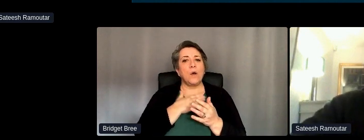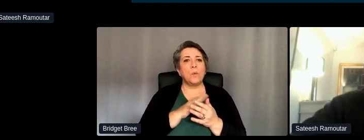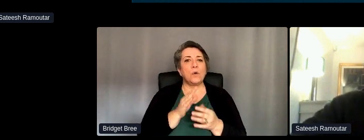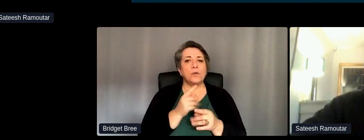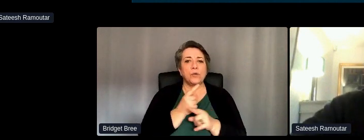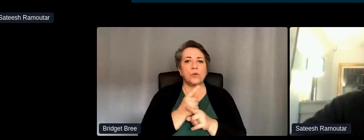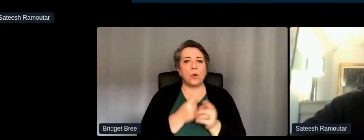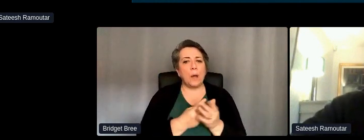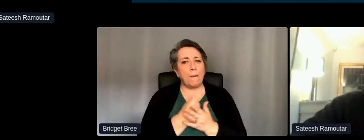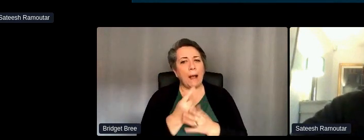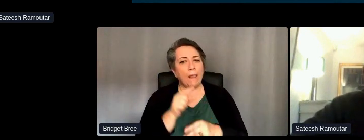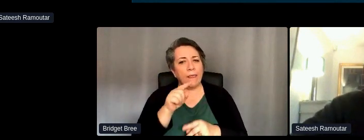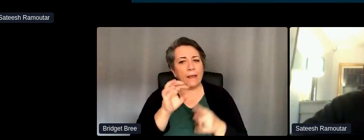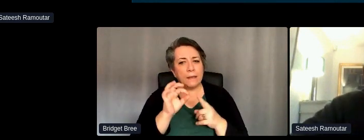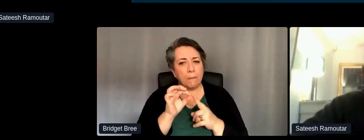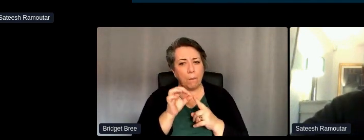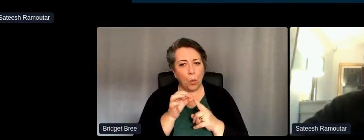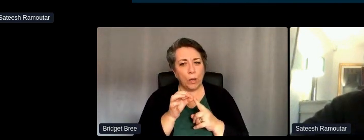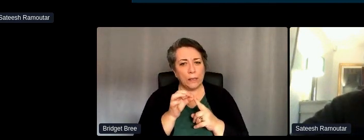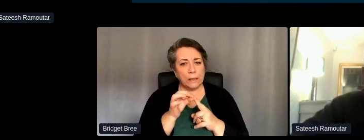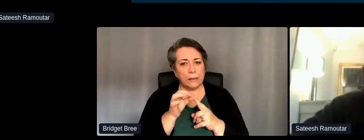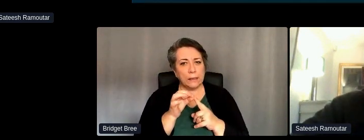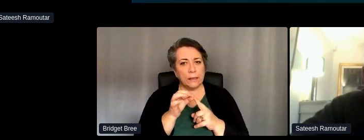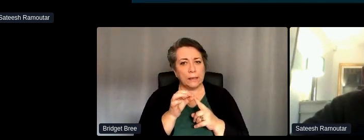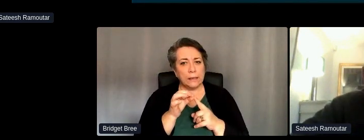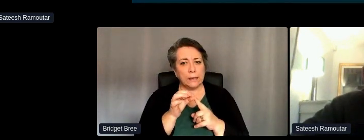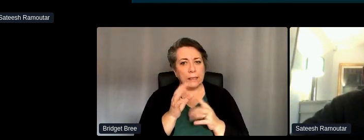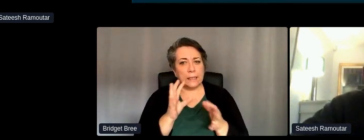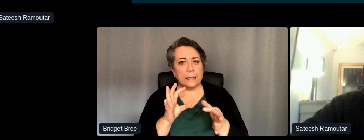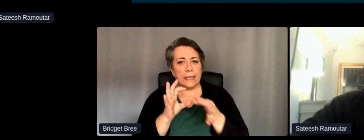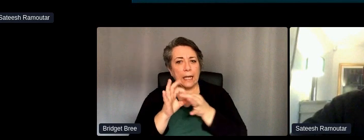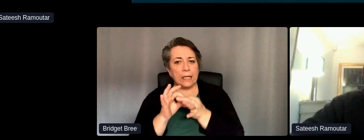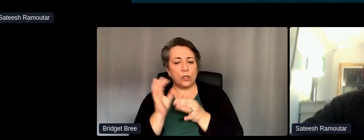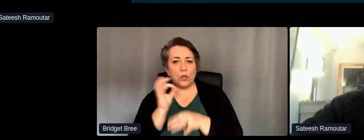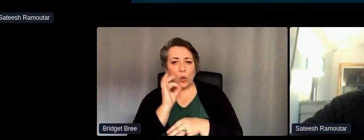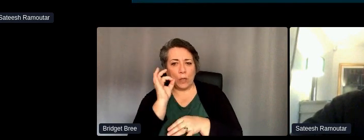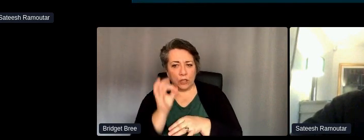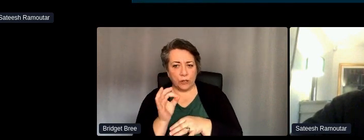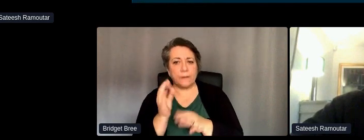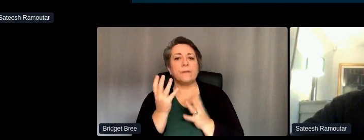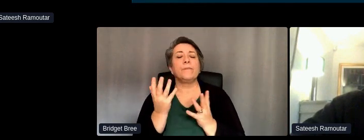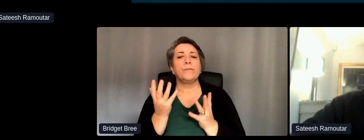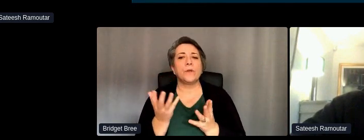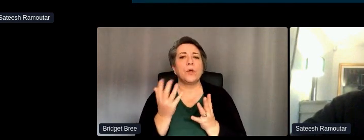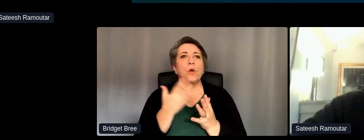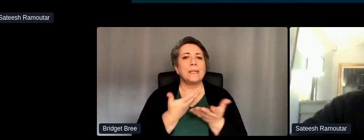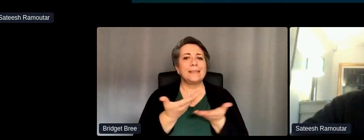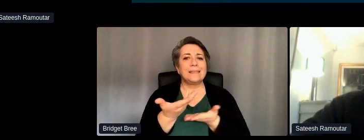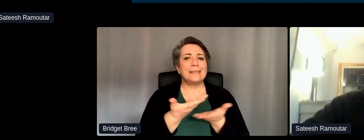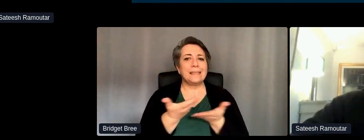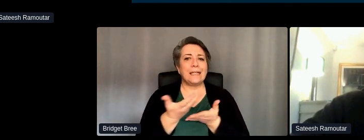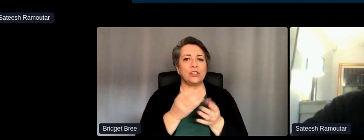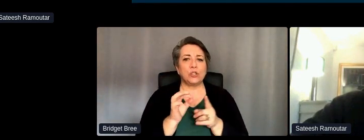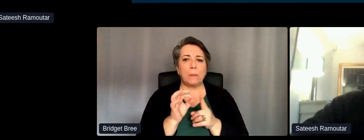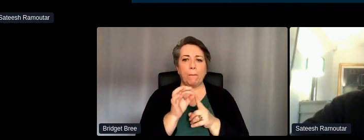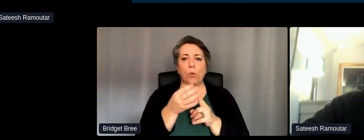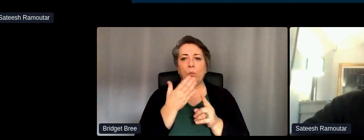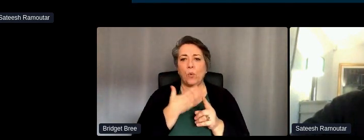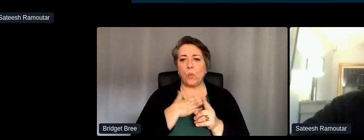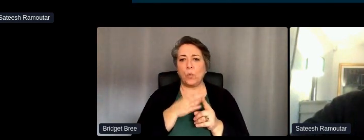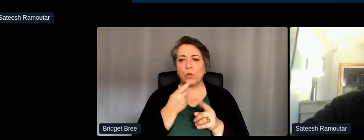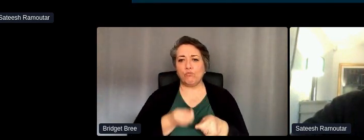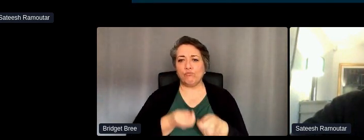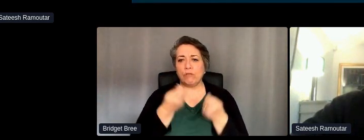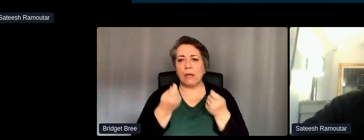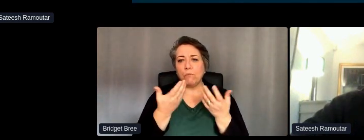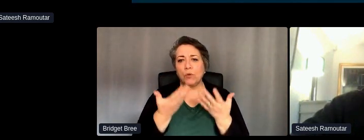point refers a little bit to the questions that we've had. So the discussion point that we wanted to bring up today was what capability will